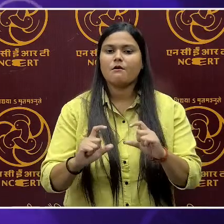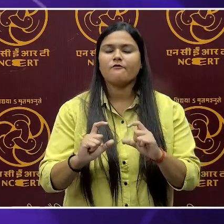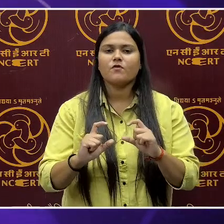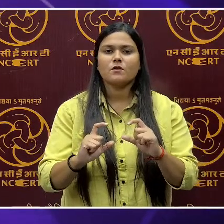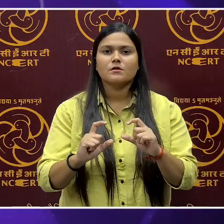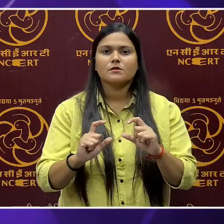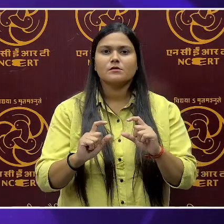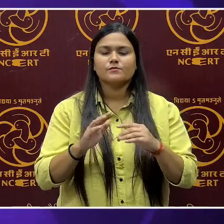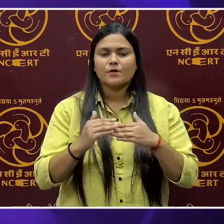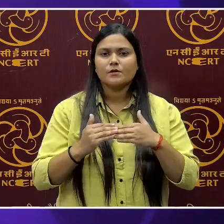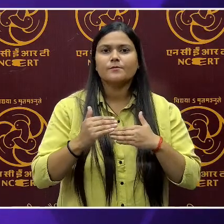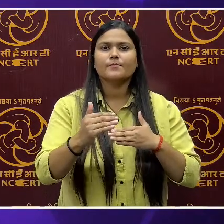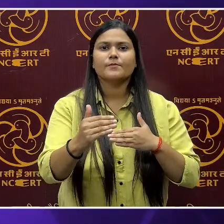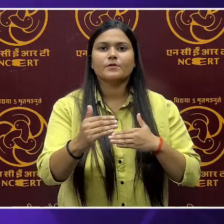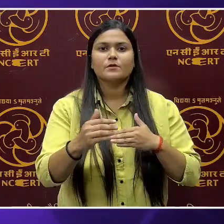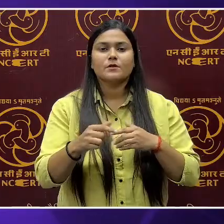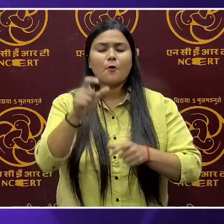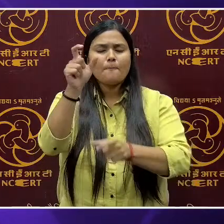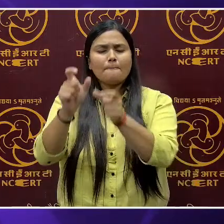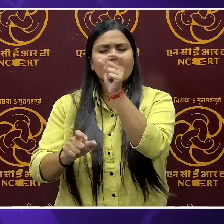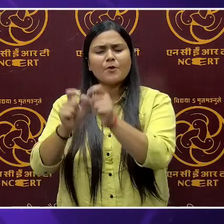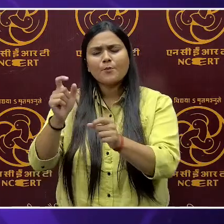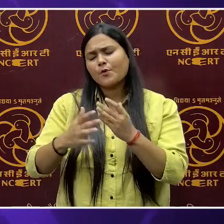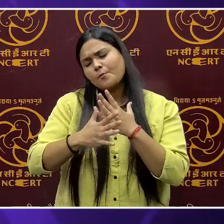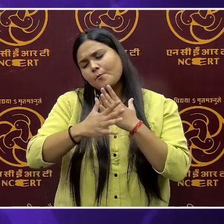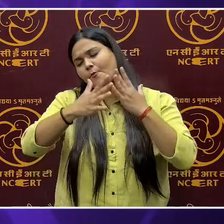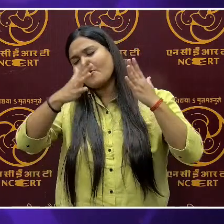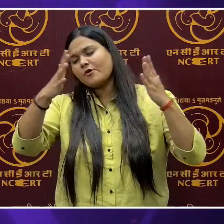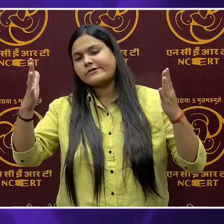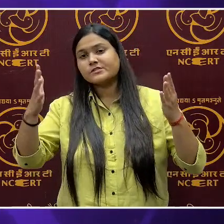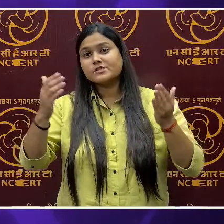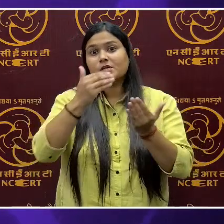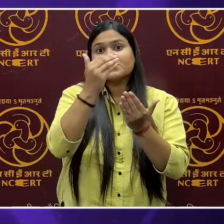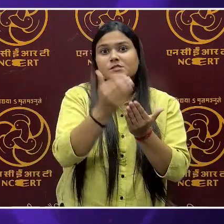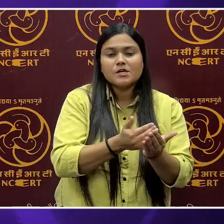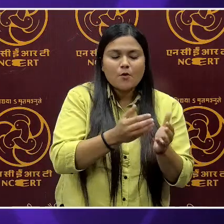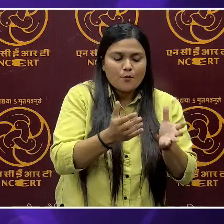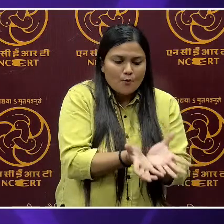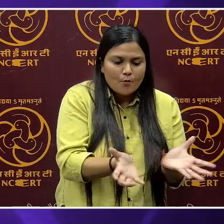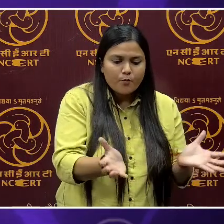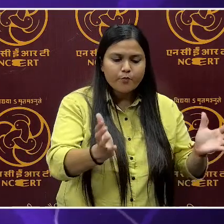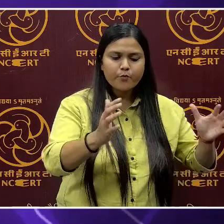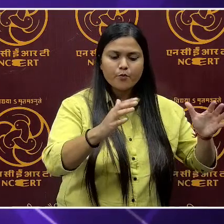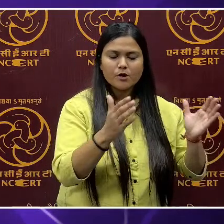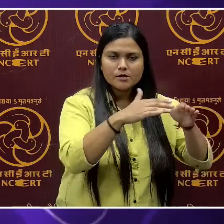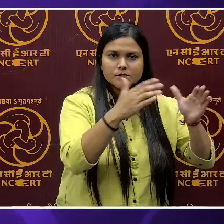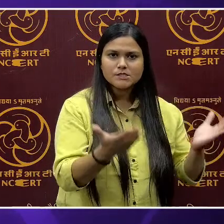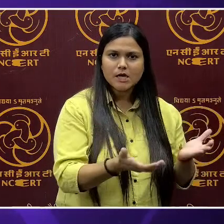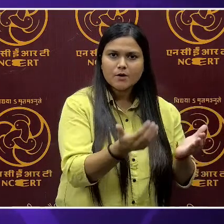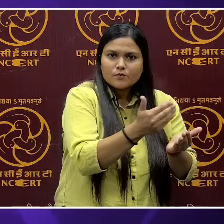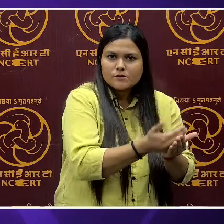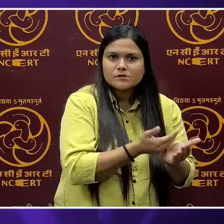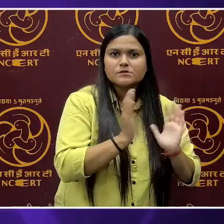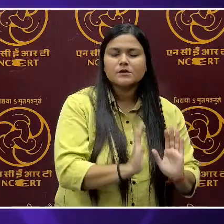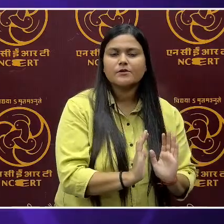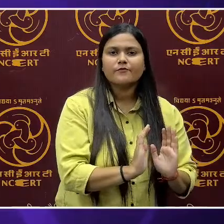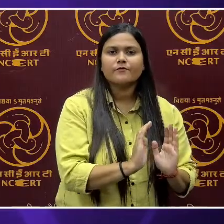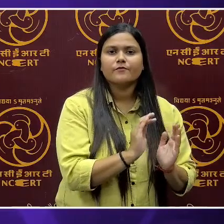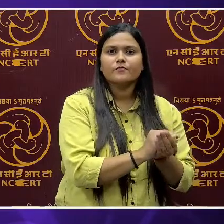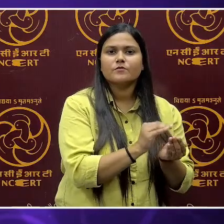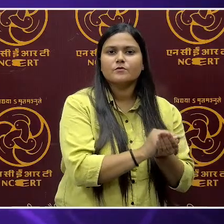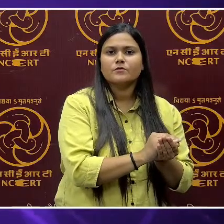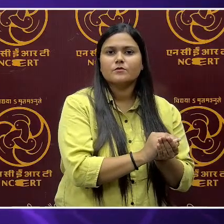Long ago, people built big water storage structures to use water and stay safe